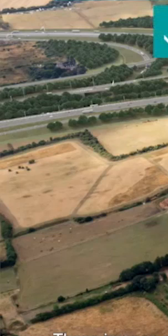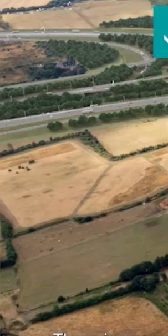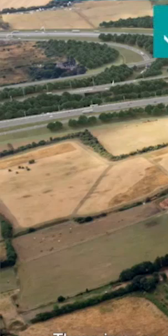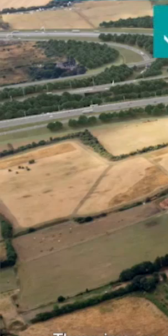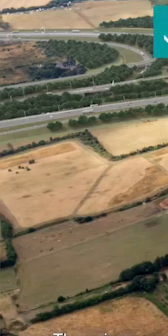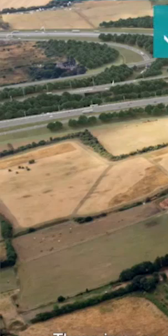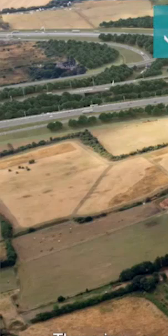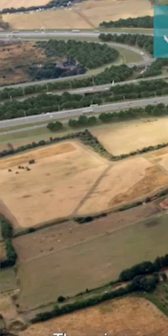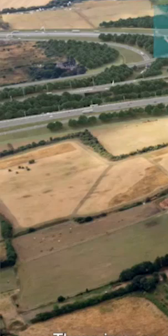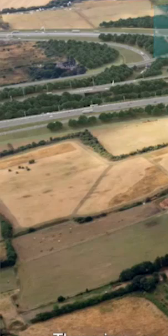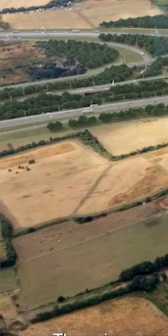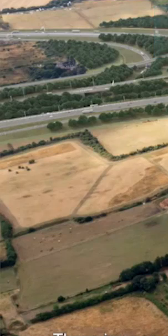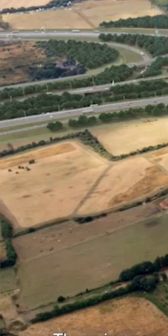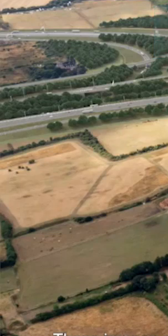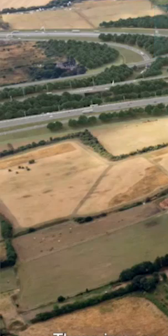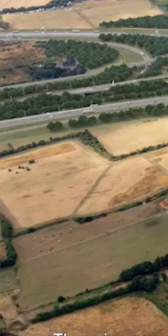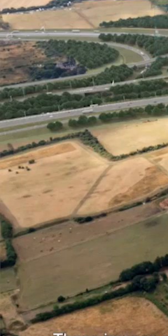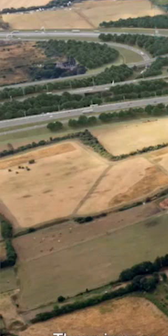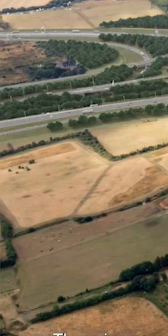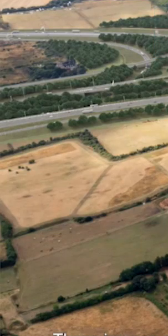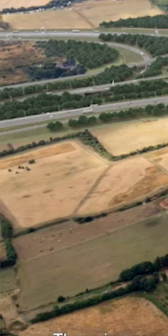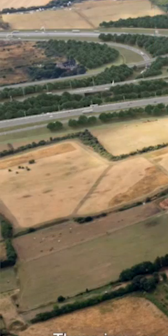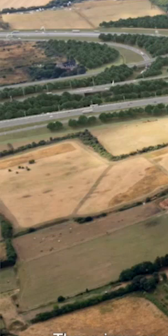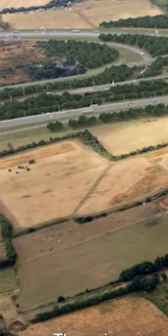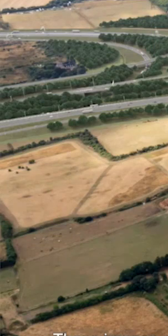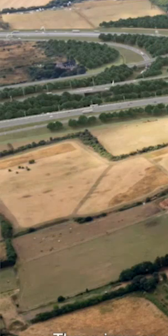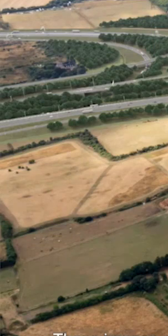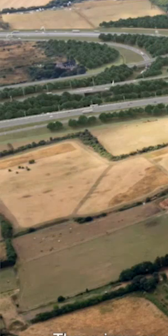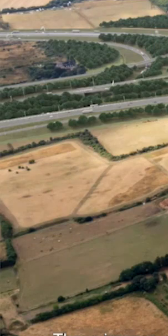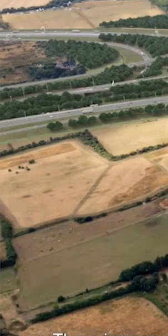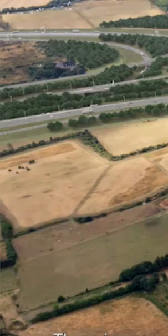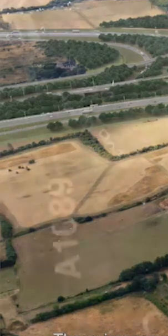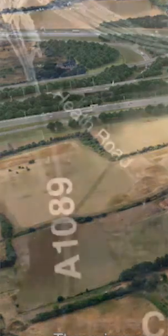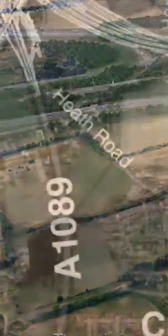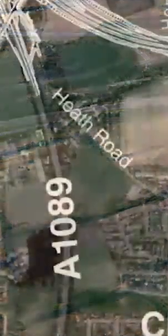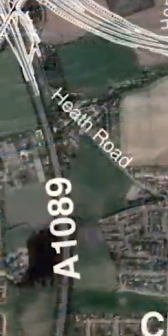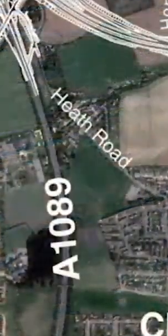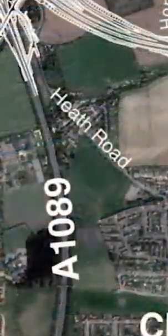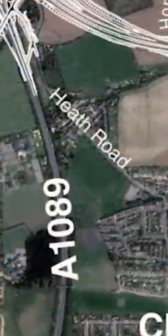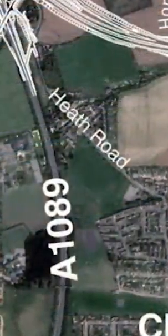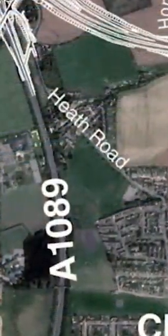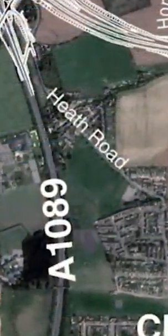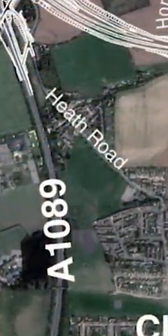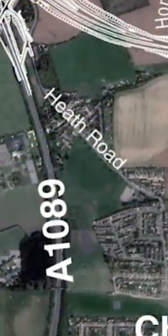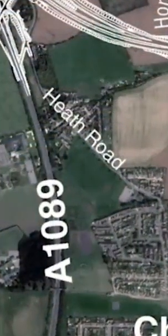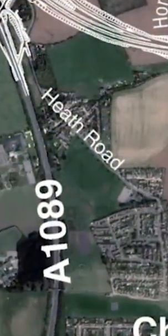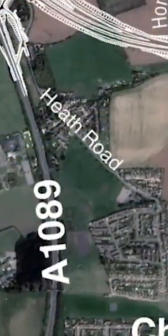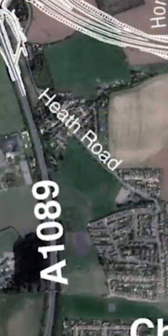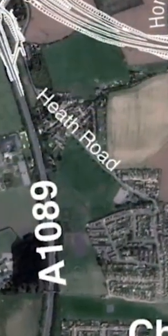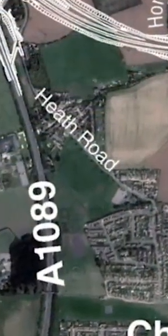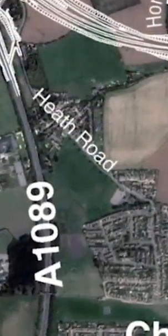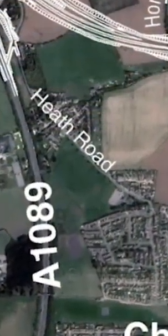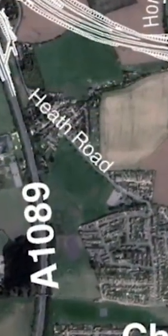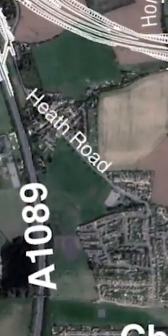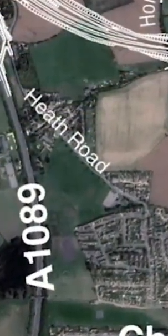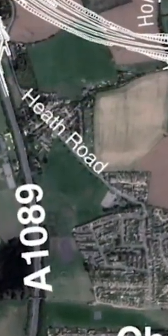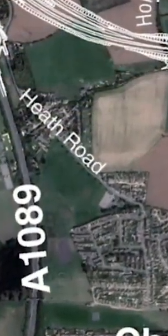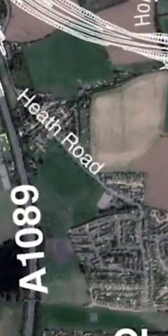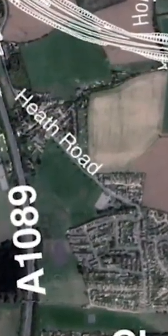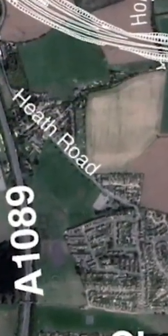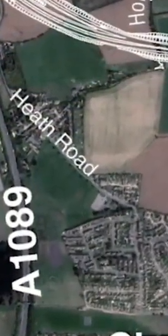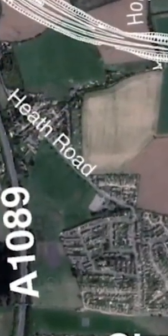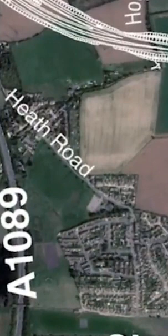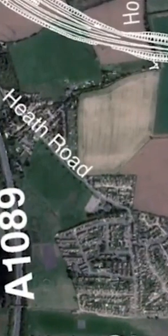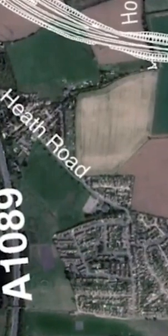separate areas off Baker Street that we would look to make accessible to the public. Due to the essential realignment of a watercourse,